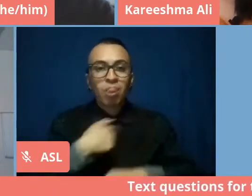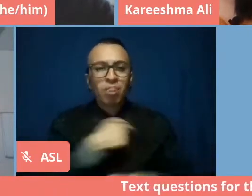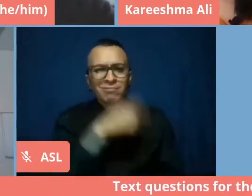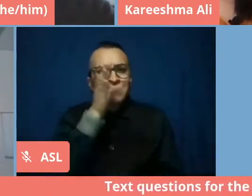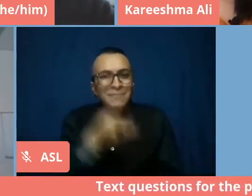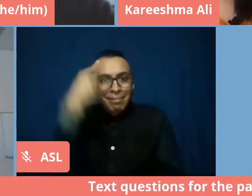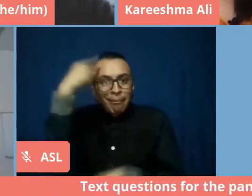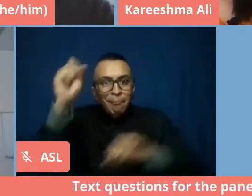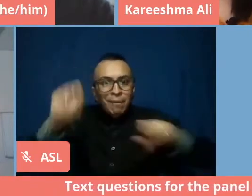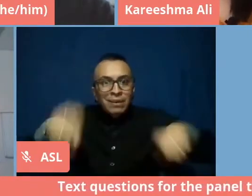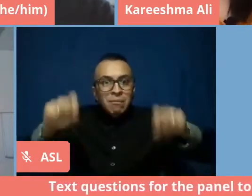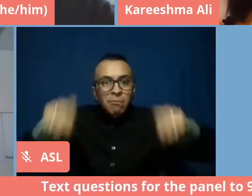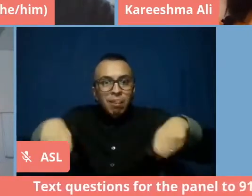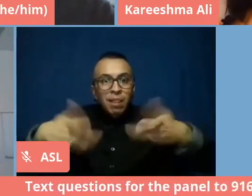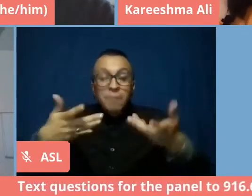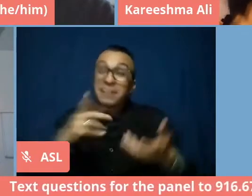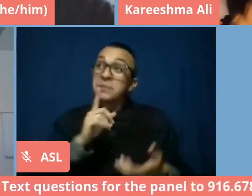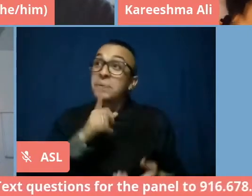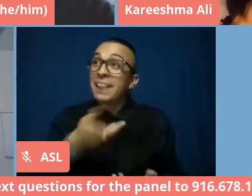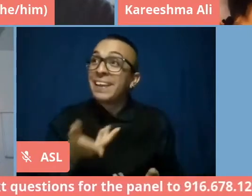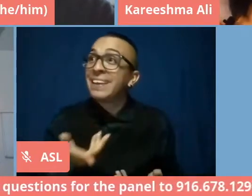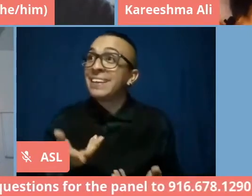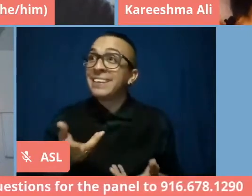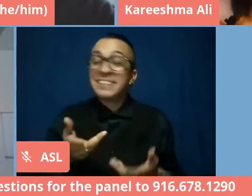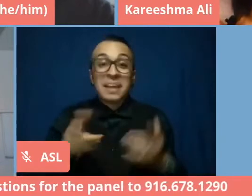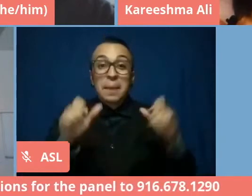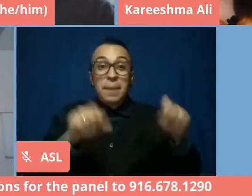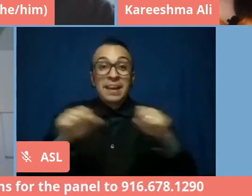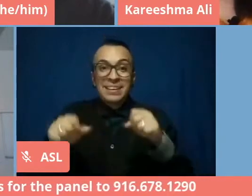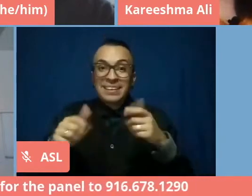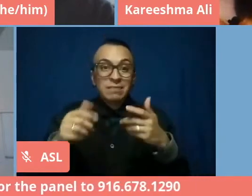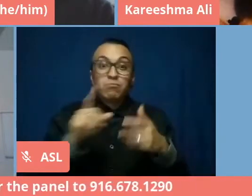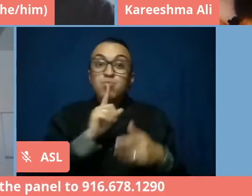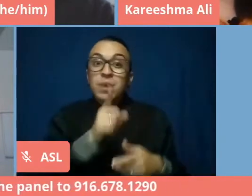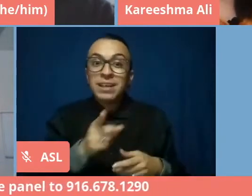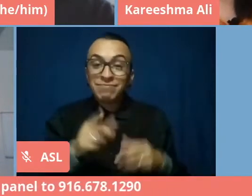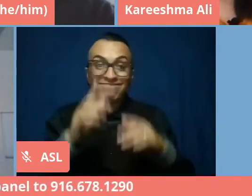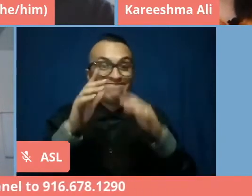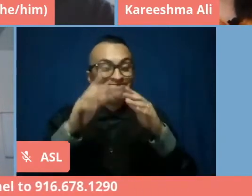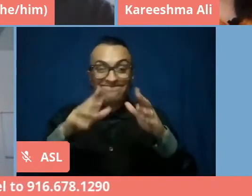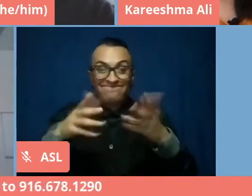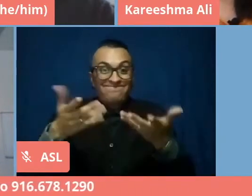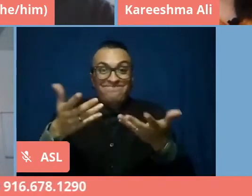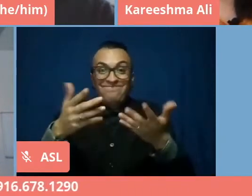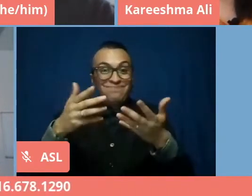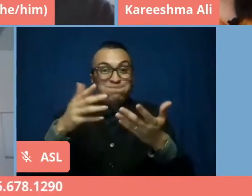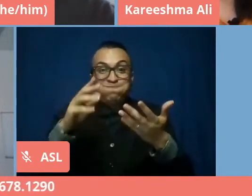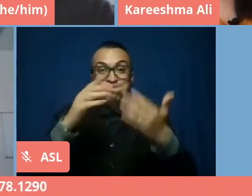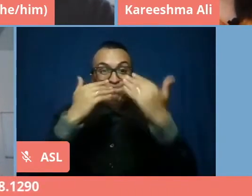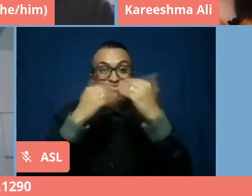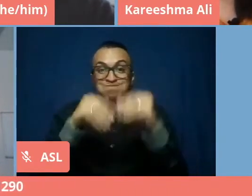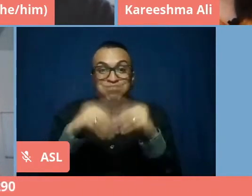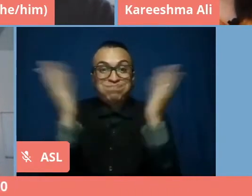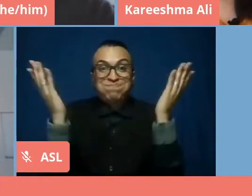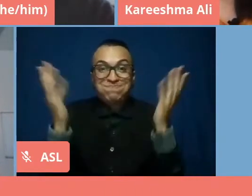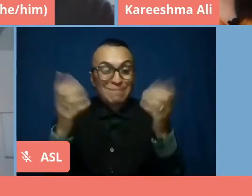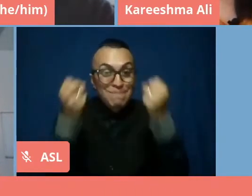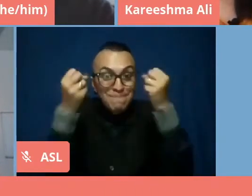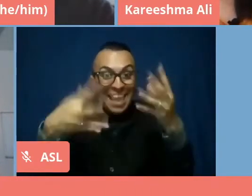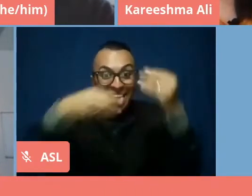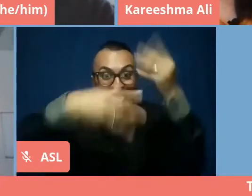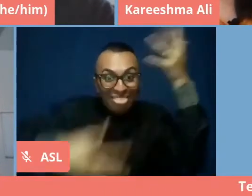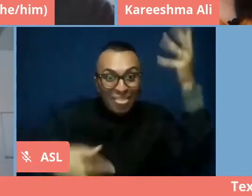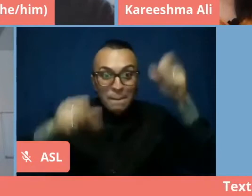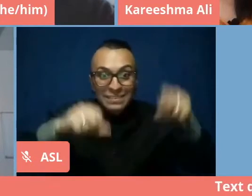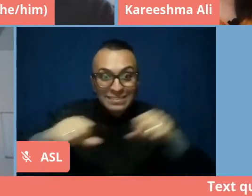the possibilities start to really open up in that sense. And the fact that we're starting